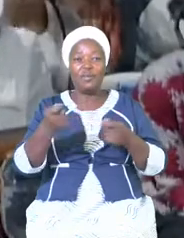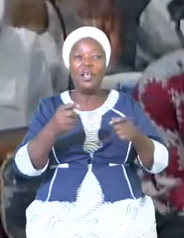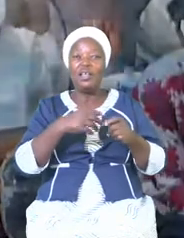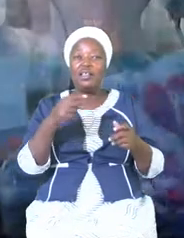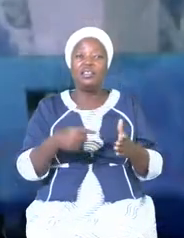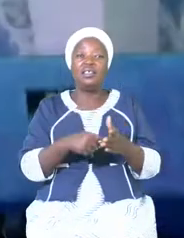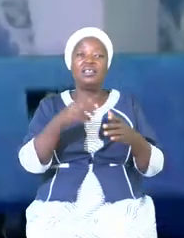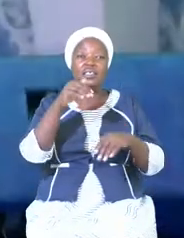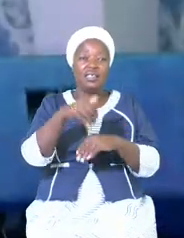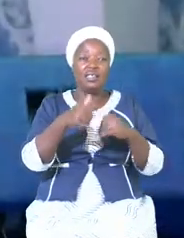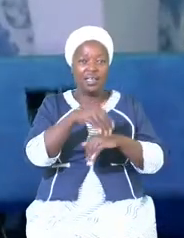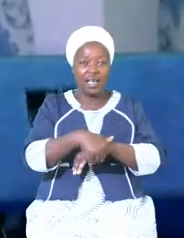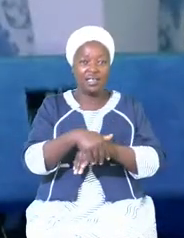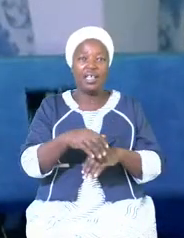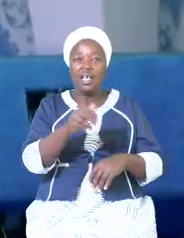on our